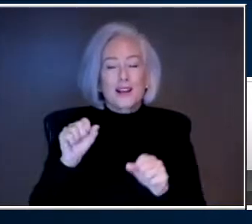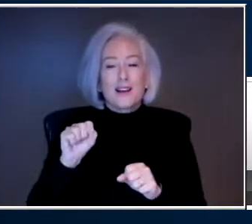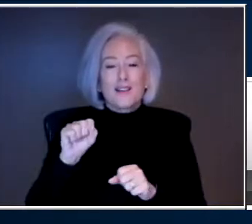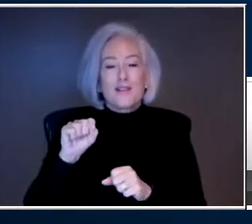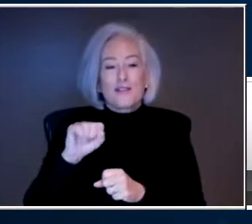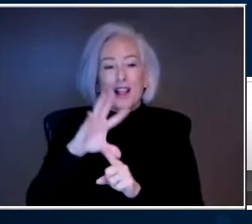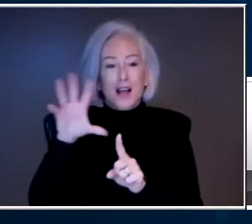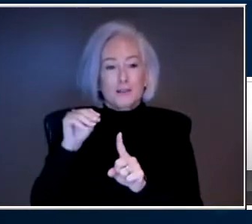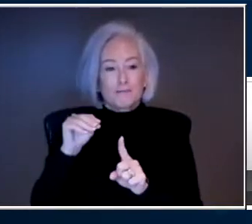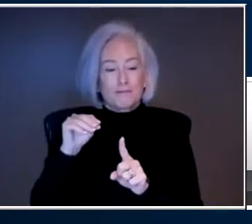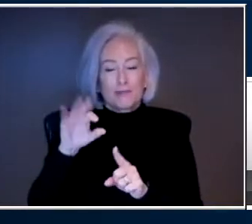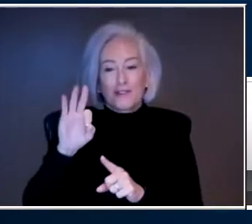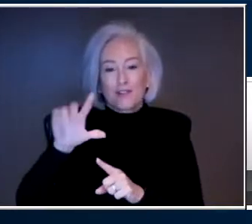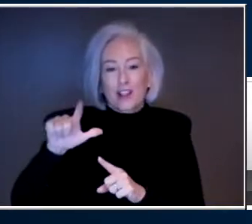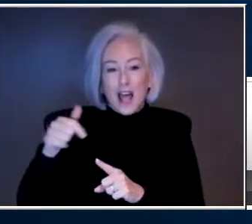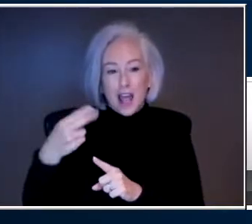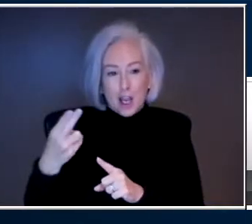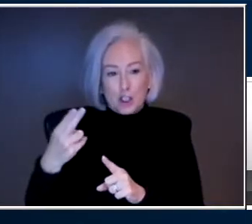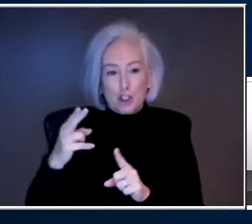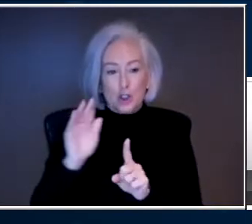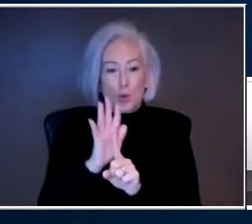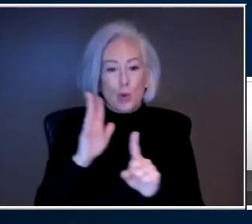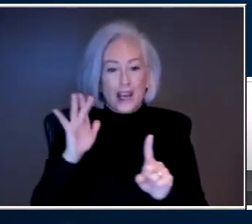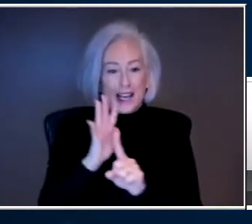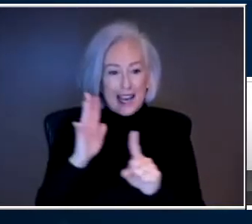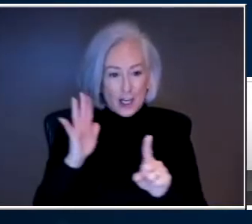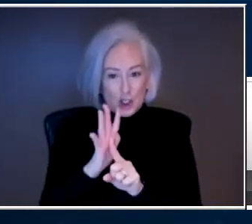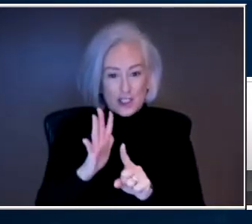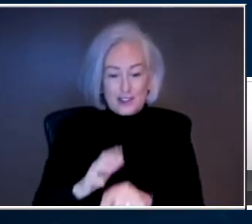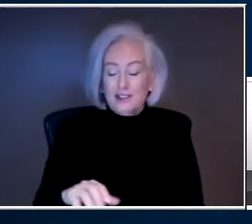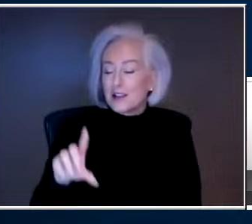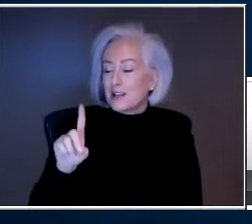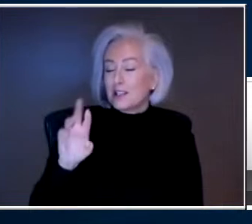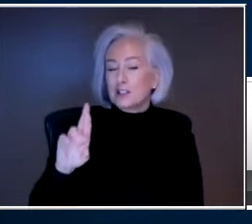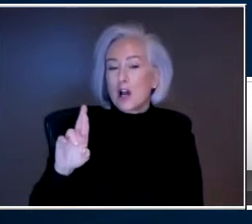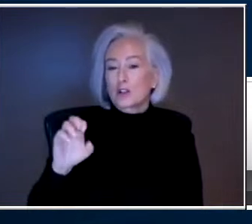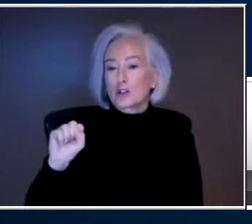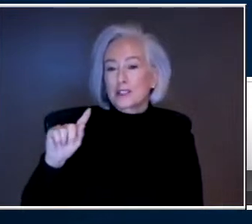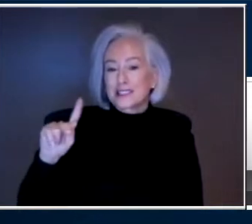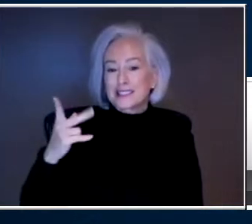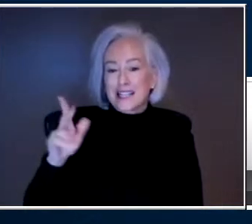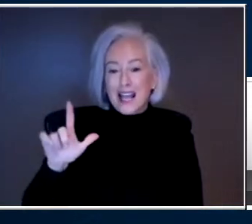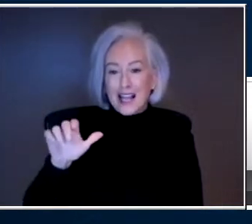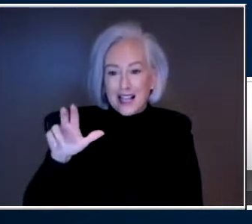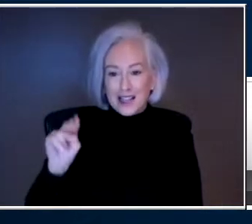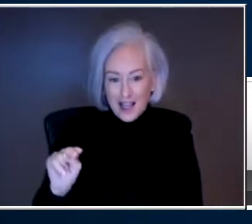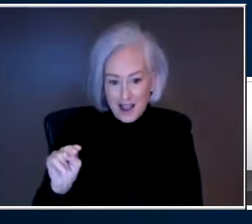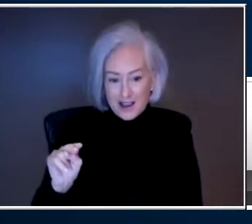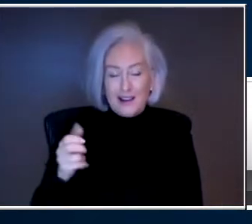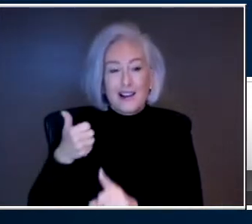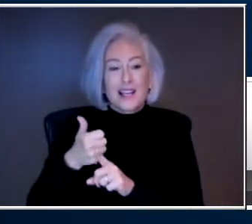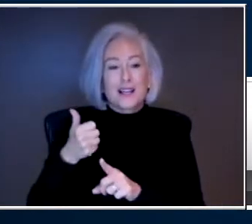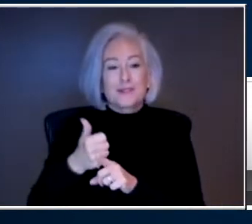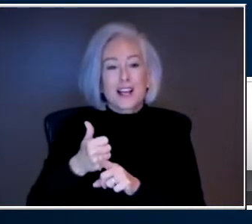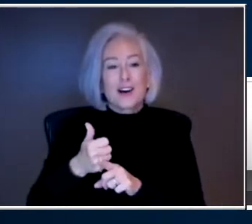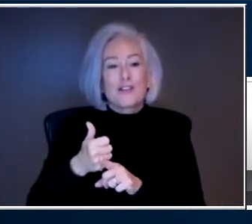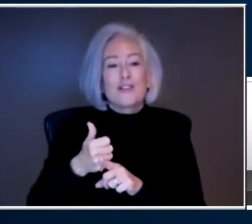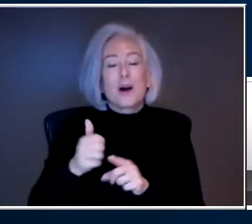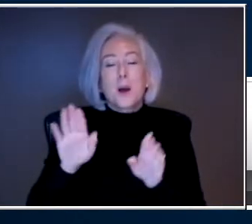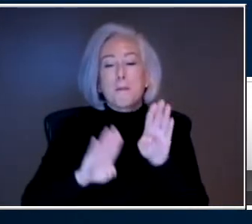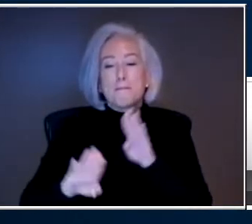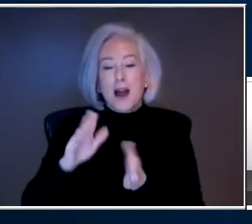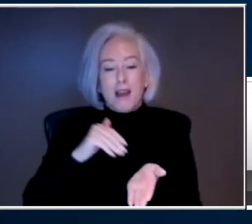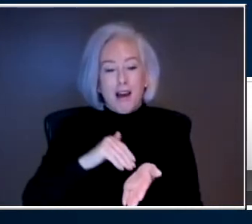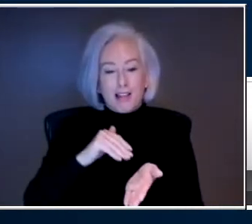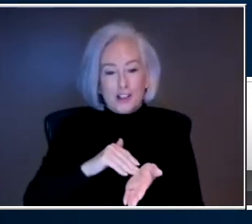patients at the University of Kansas Cancer Center. He is also a radiation biologist doing research on the academic side. Dr.